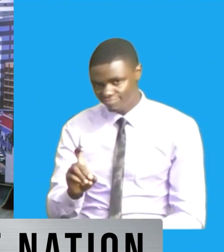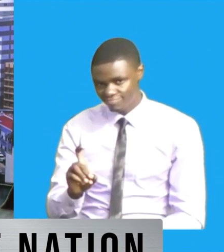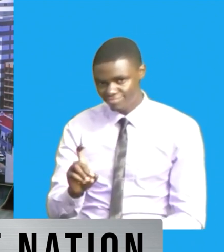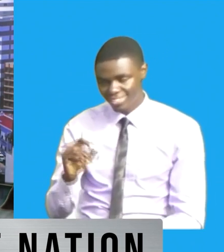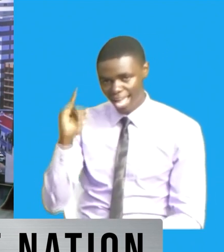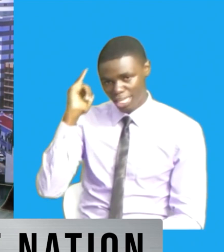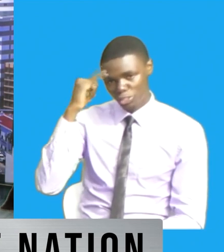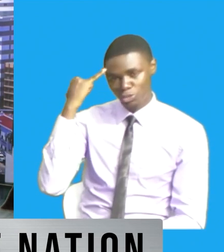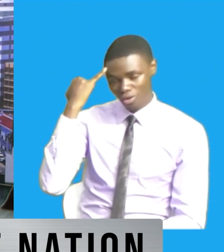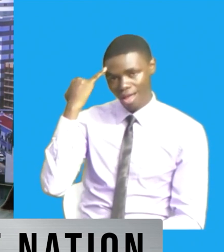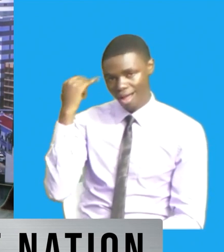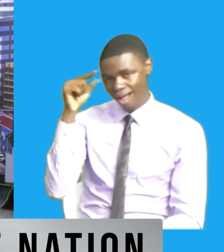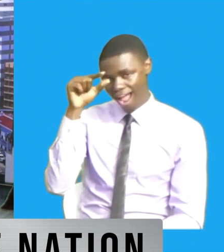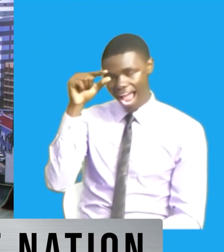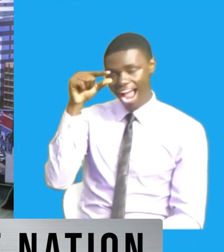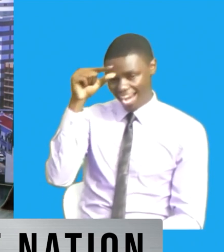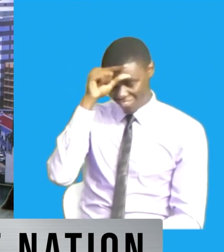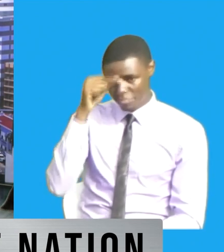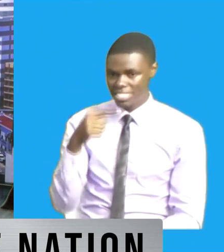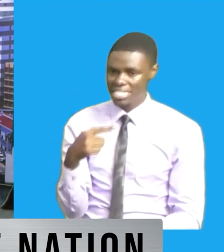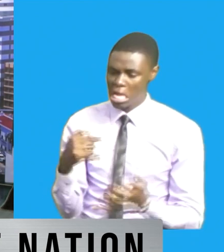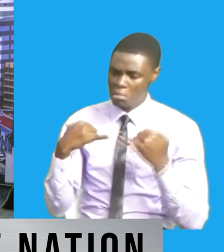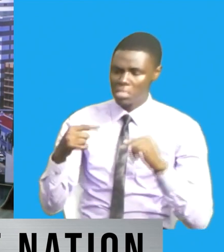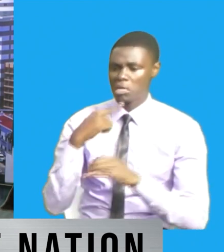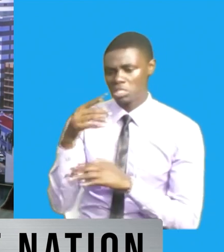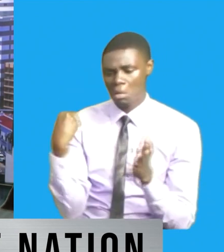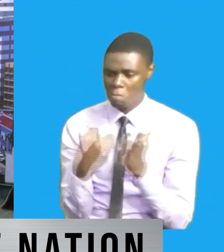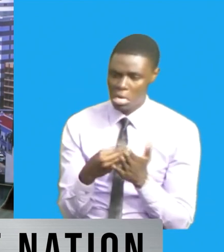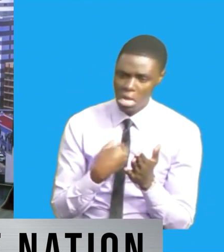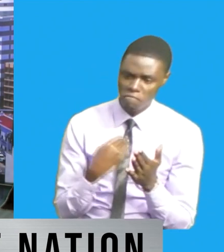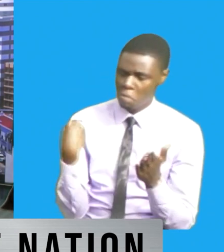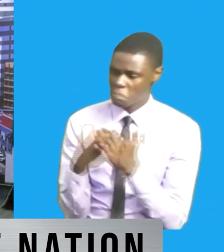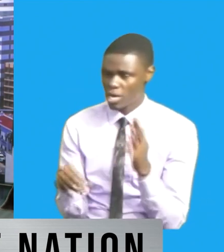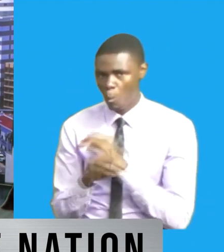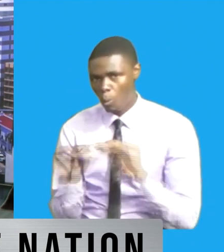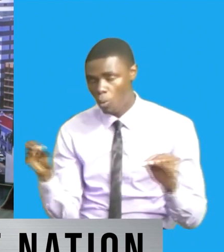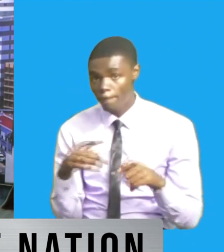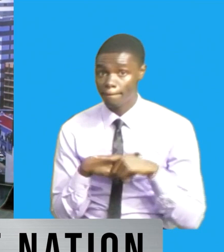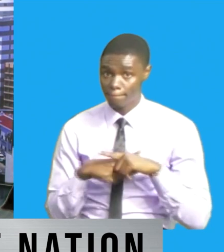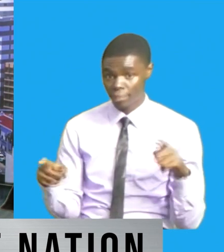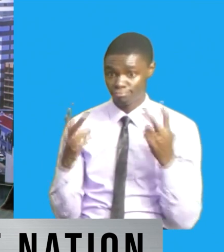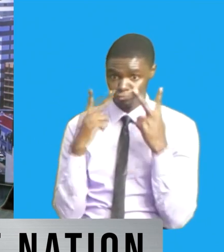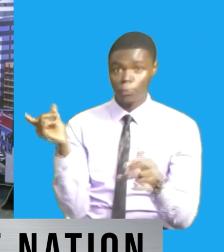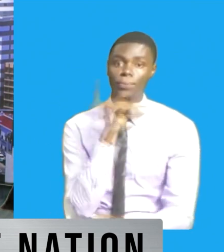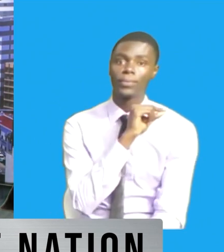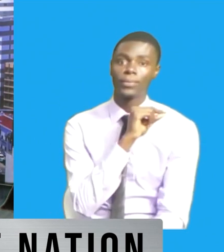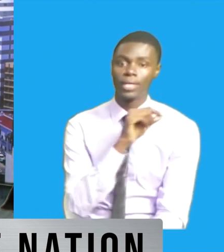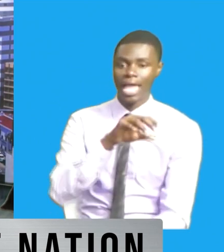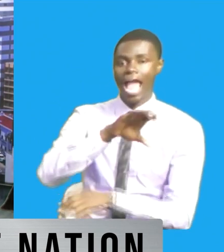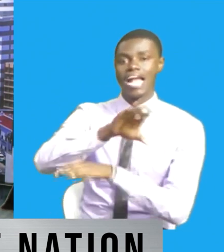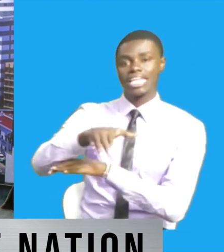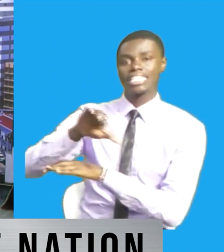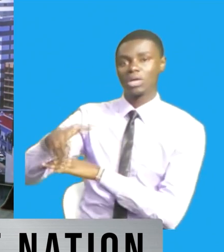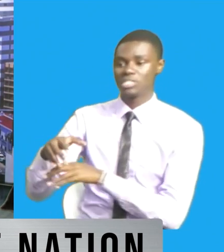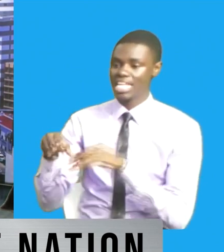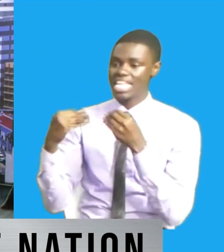JONA, serikali imejaribu kusema iko na pesa, haina pesa, iko na pesa, haina pesa, lakini tumeona counties have not